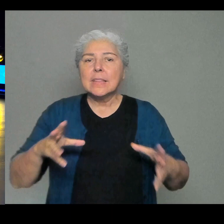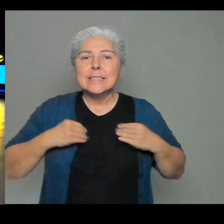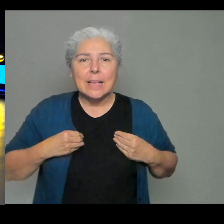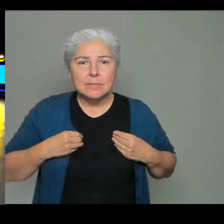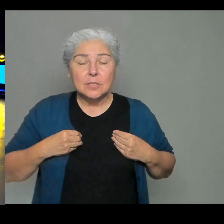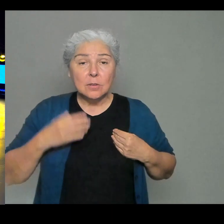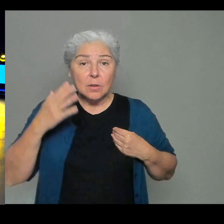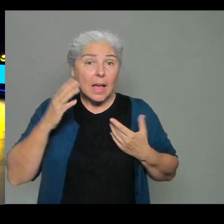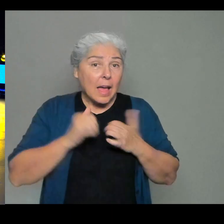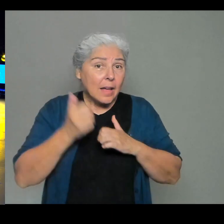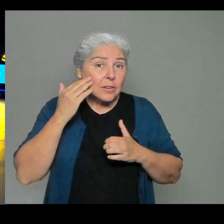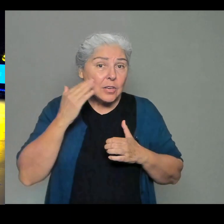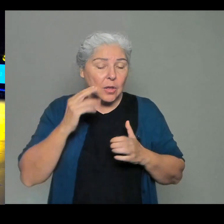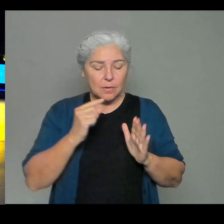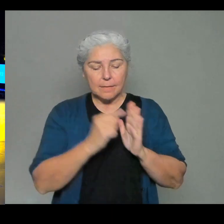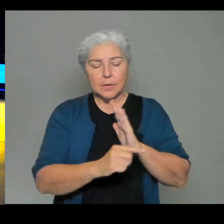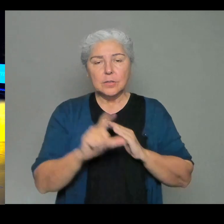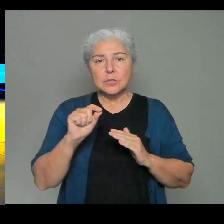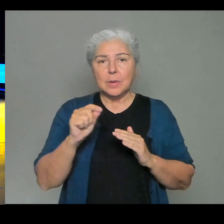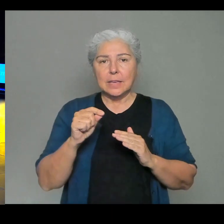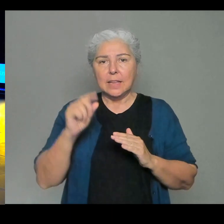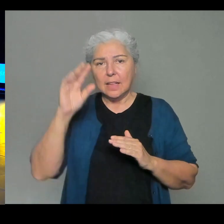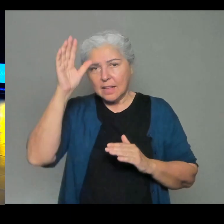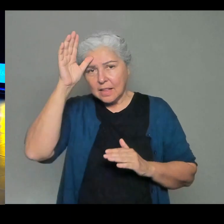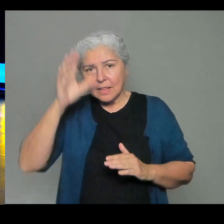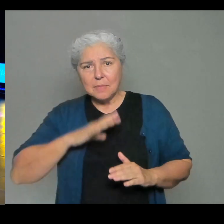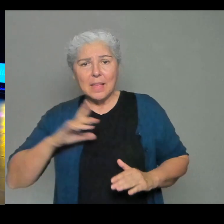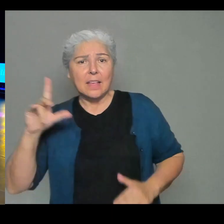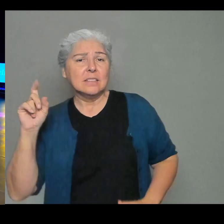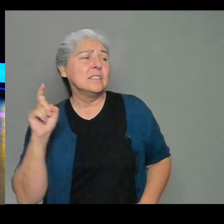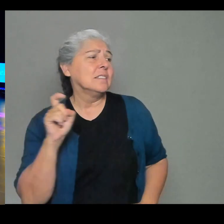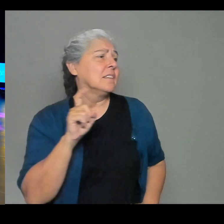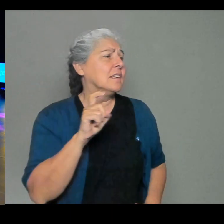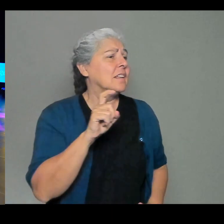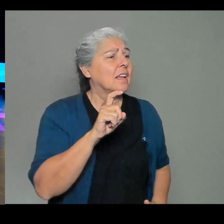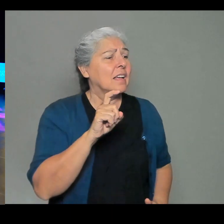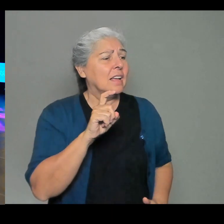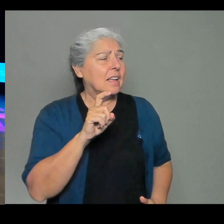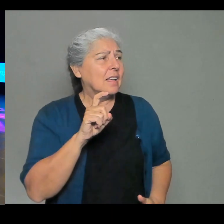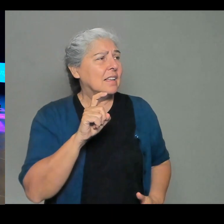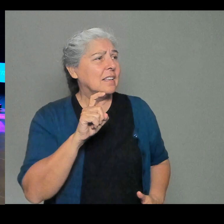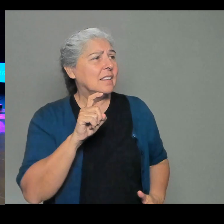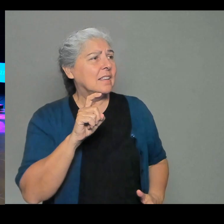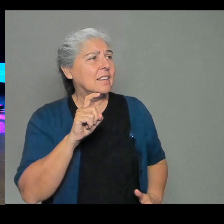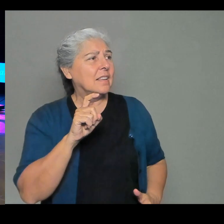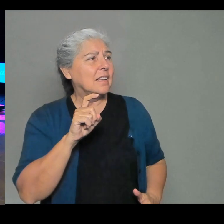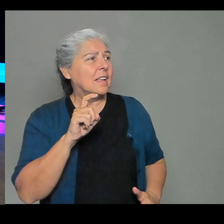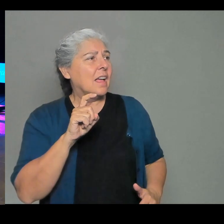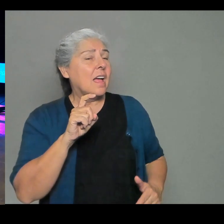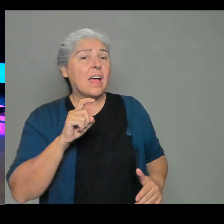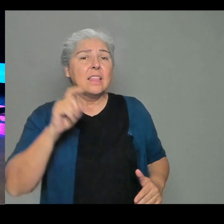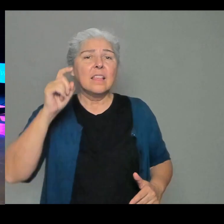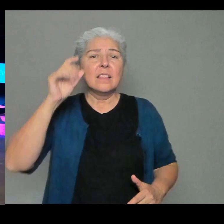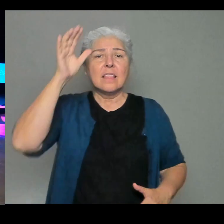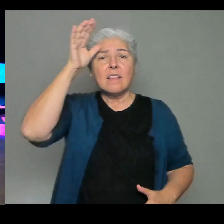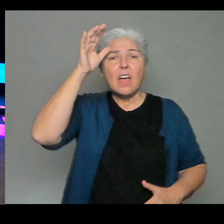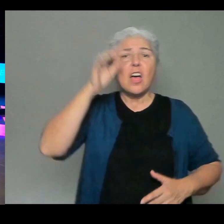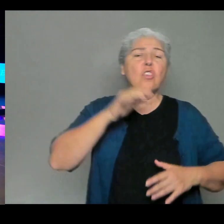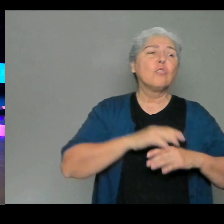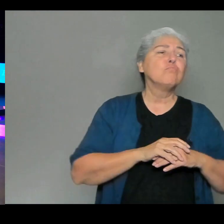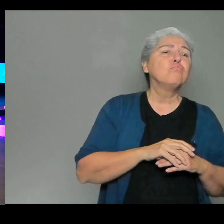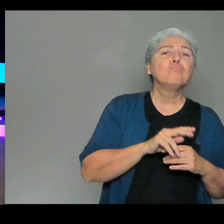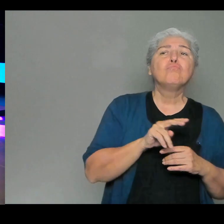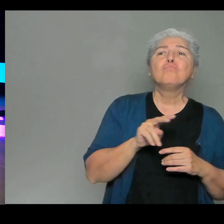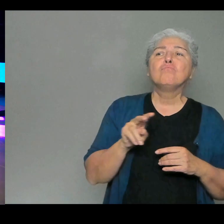that. Because look what happens. It says, verse 20, he went and rose and came to his father, but when he saw he was still a great way off, his father